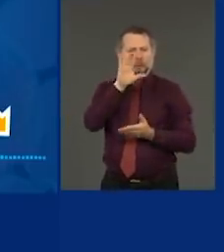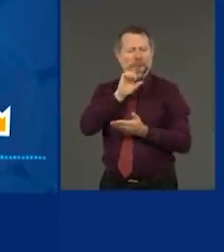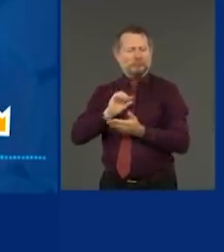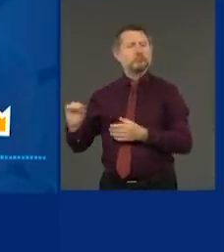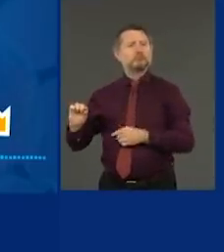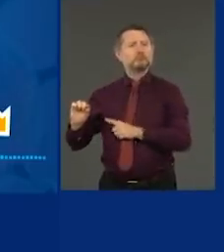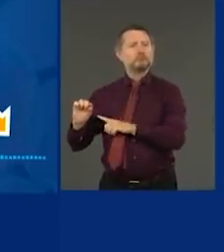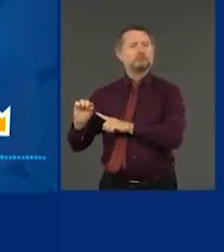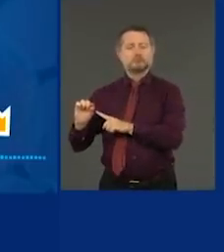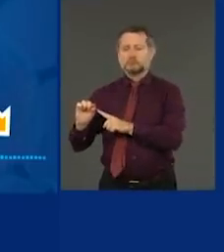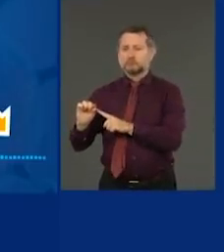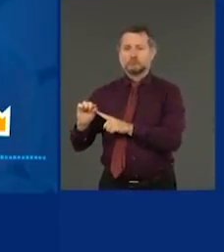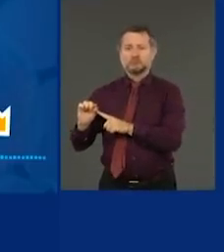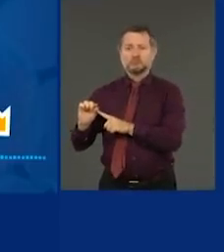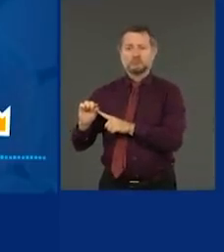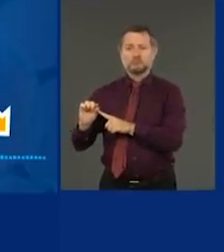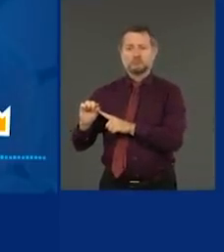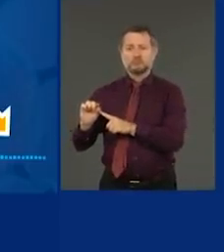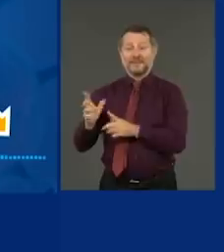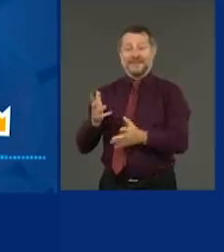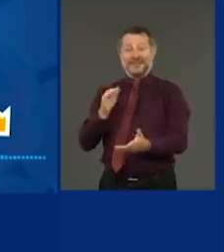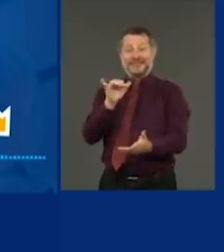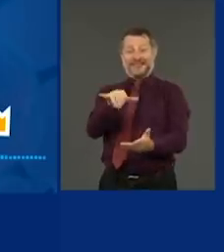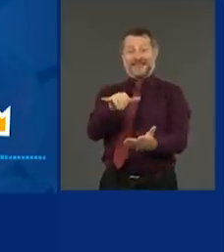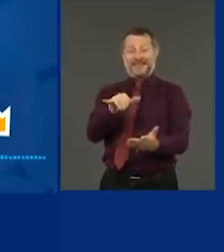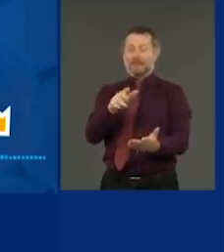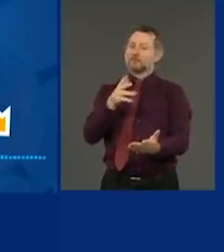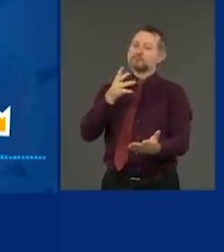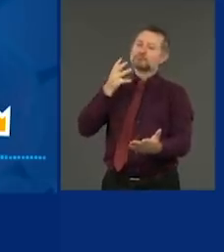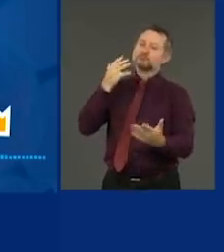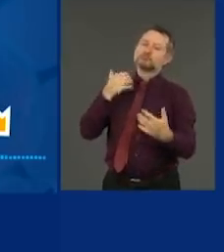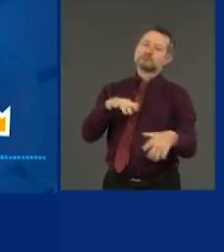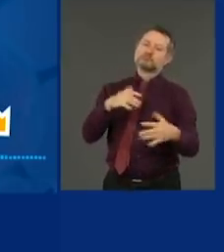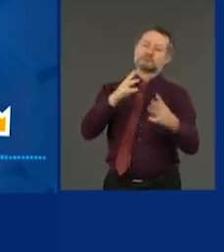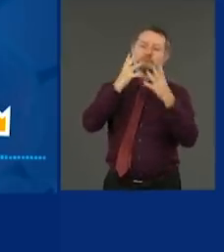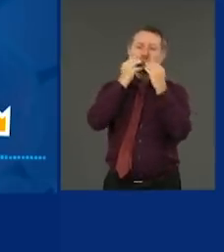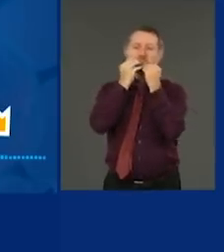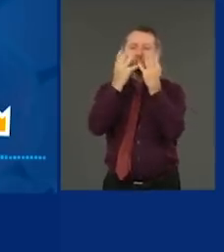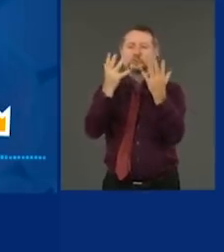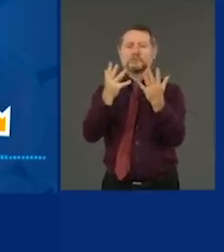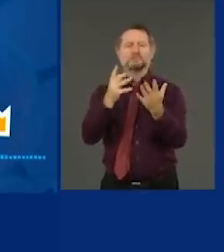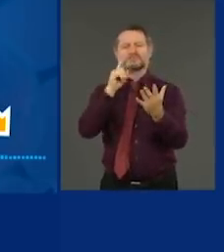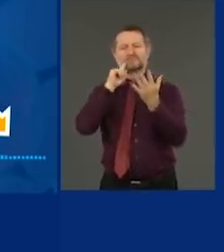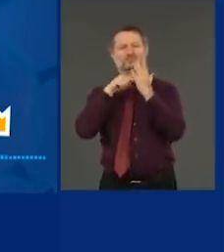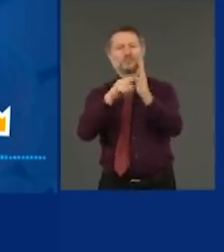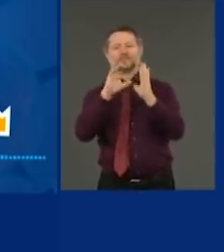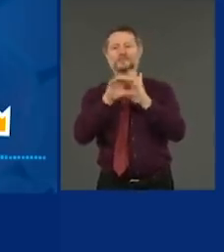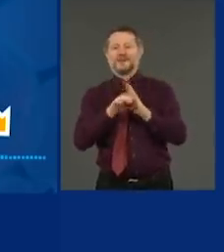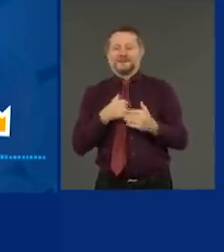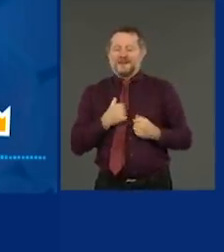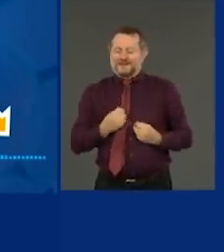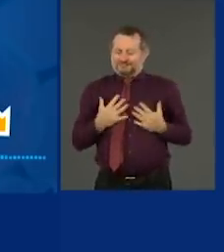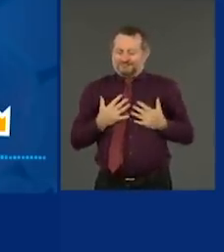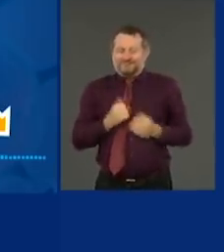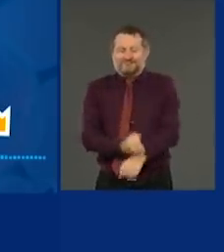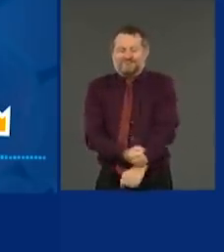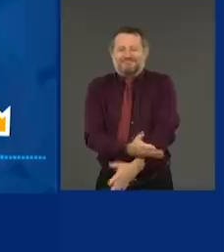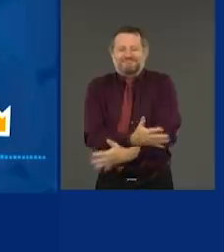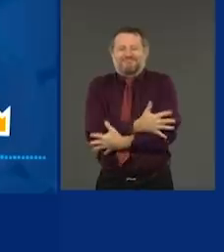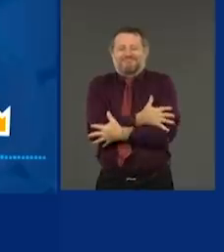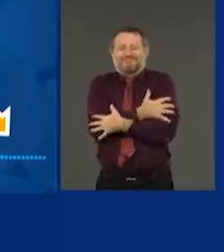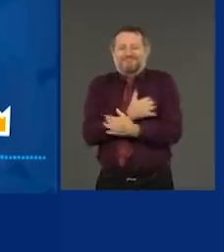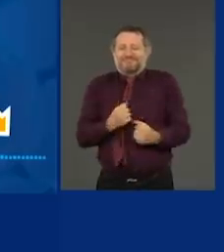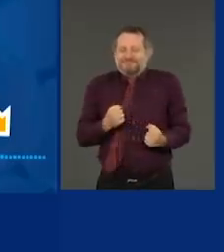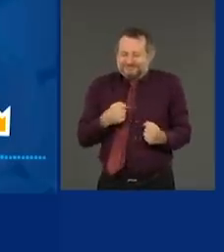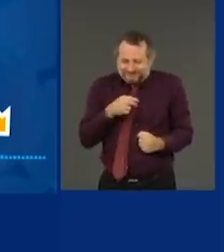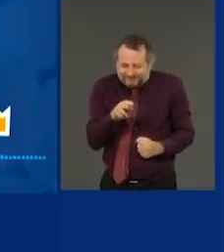curve. And that is just a beautiful image to me, right? Art is in the eyes of the beholder. To me,